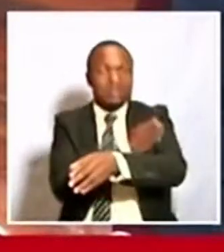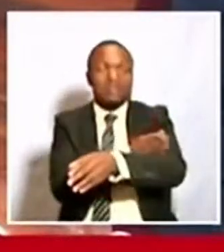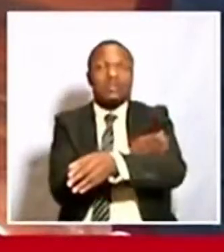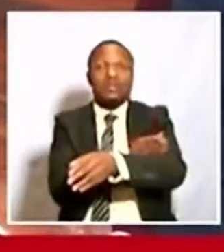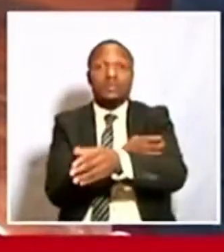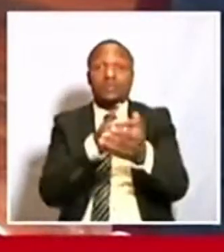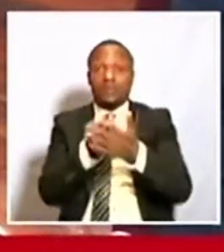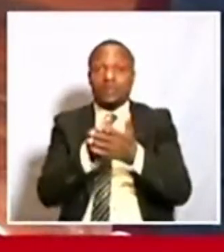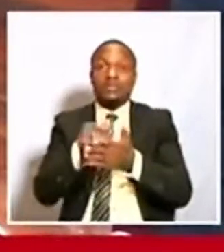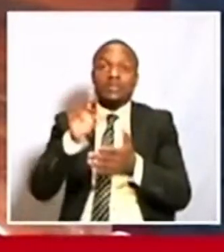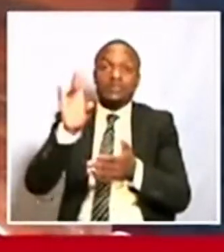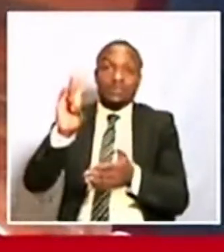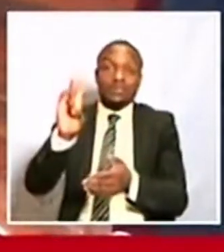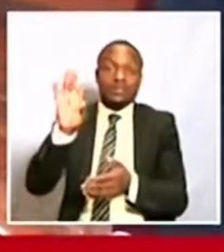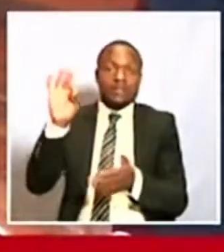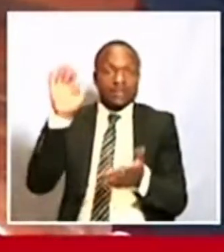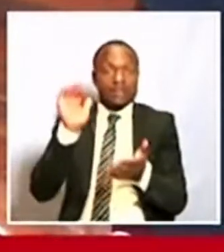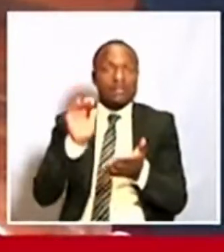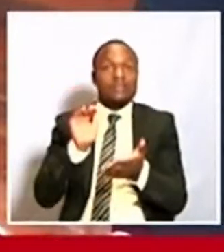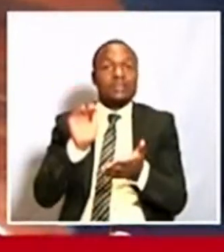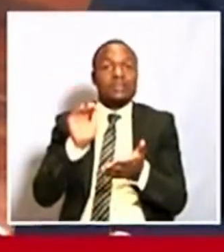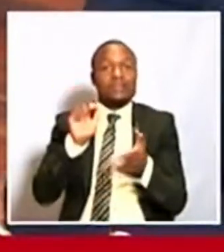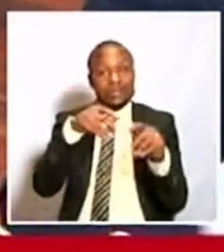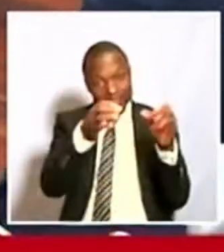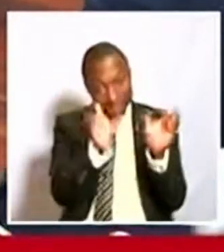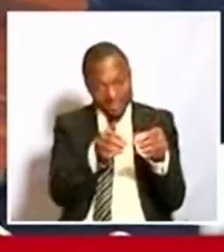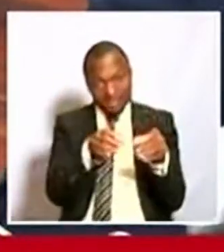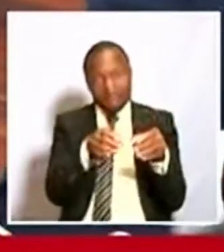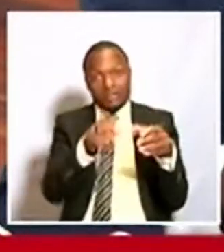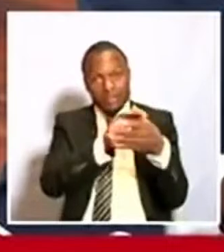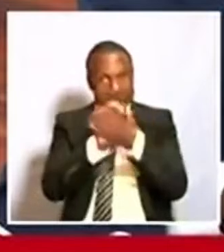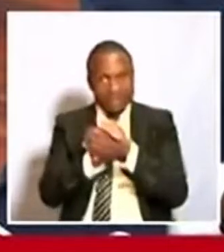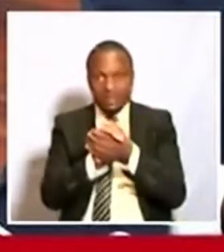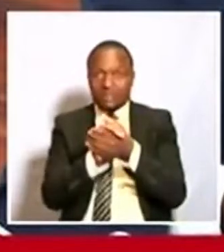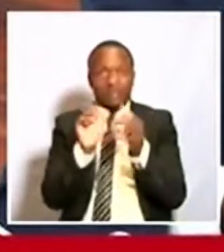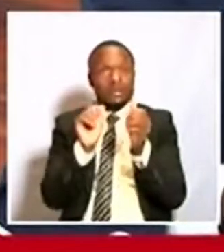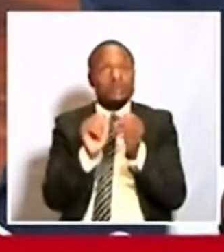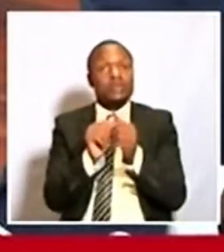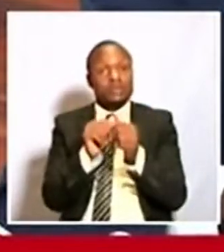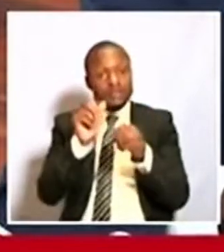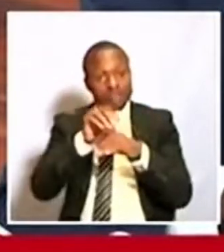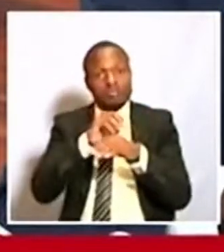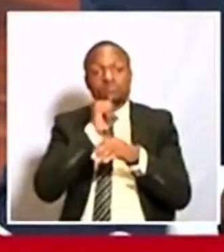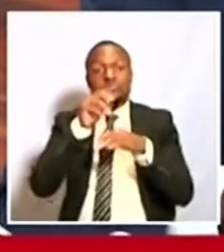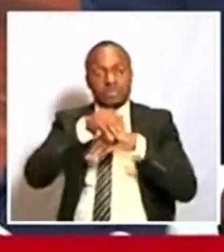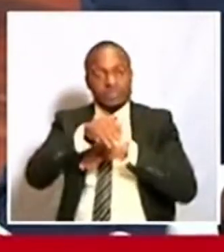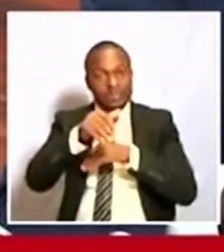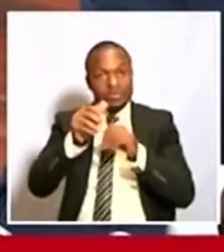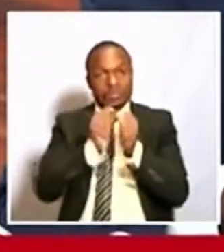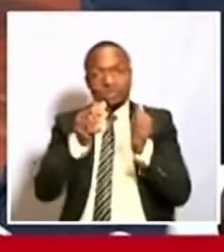clubs and cooperatives to unregistered clubs without NRCs, amounting to